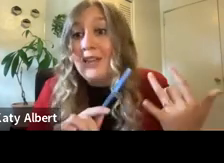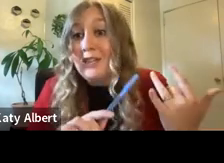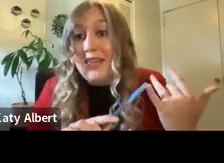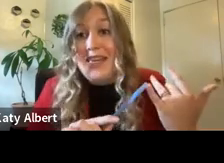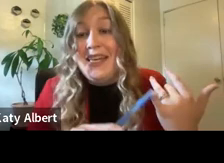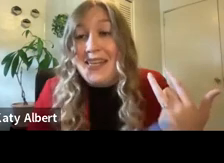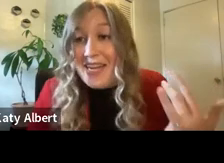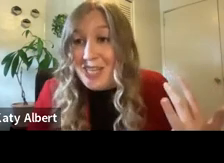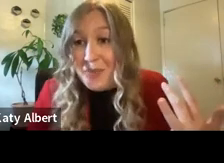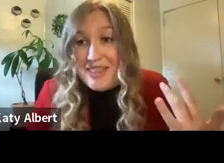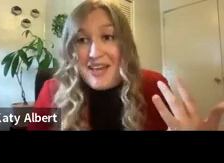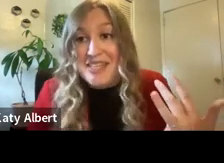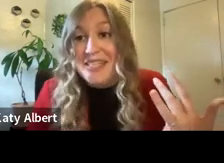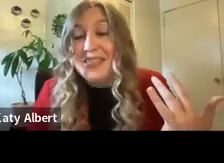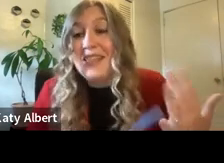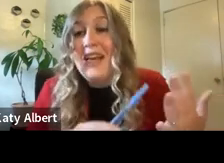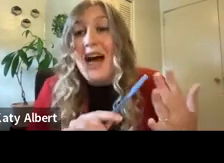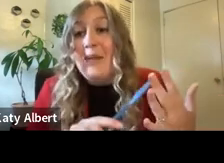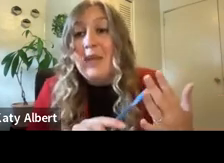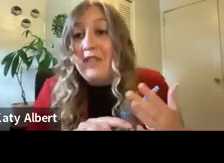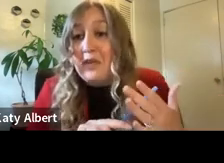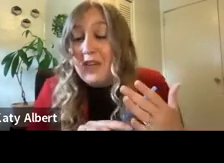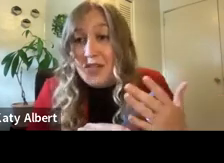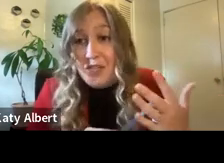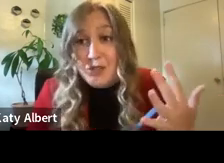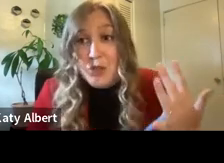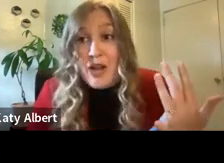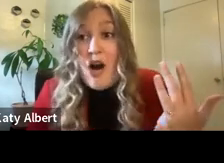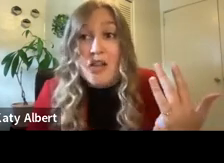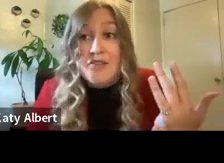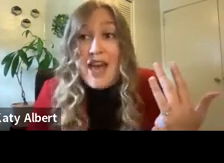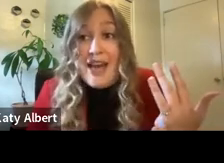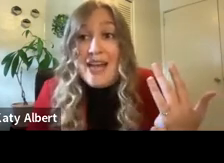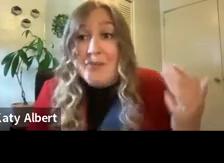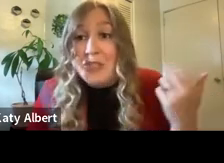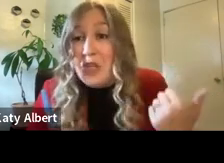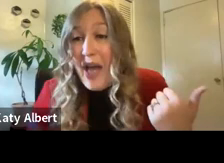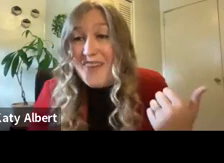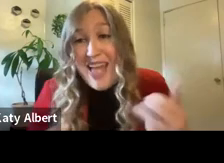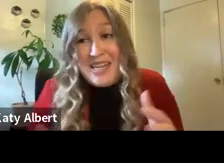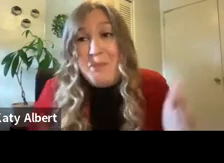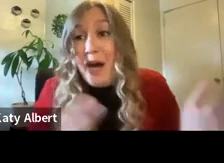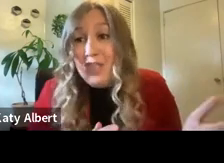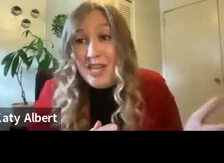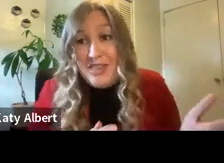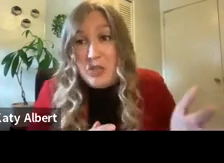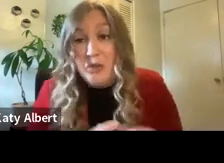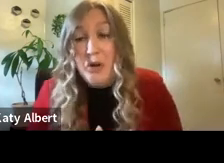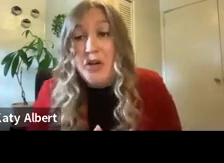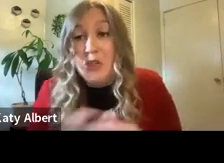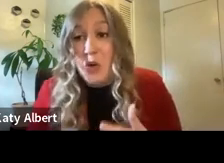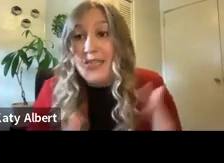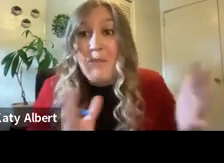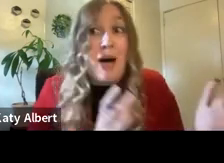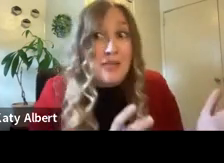posting regularly, engaging with others. If you feel that you're doing all of that, do you have any budget that you